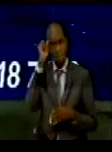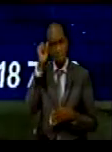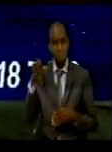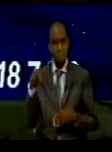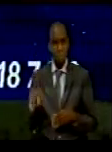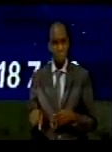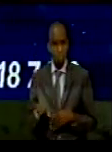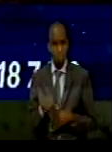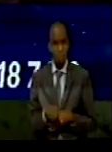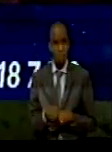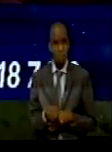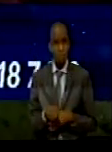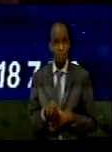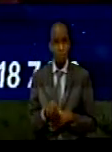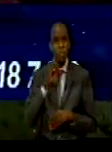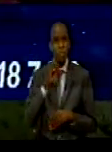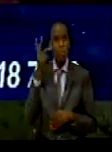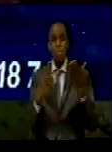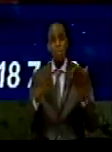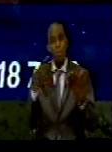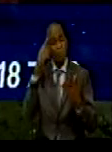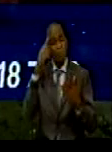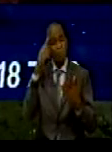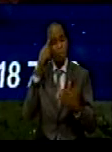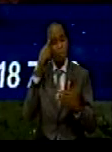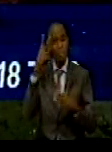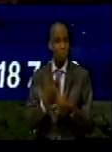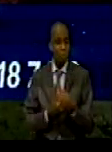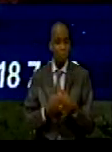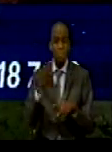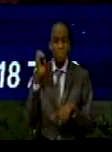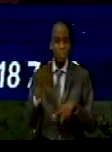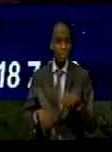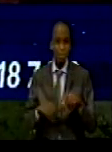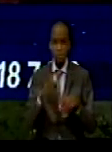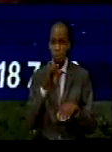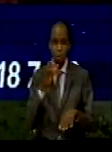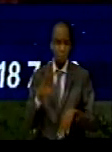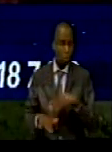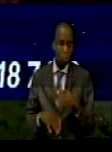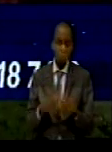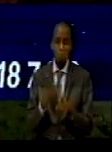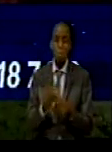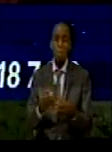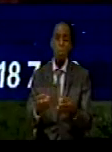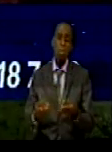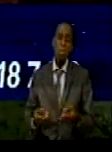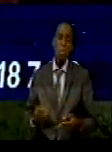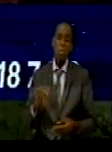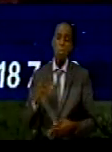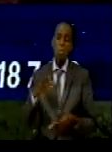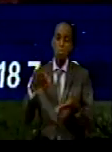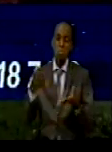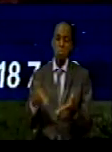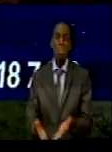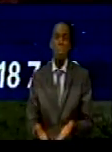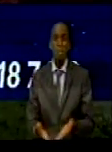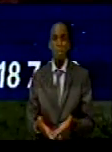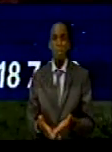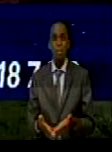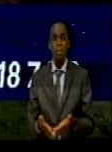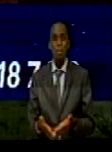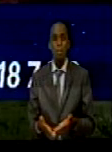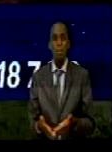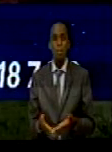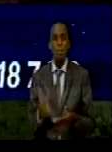place for almost 3 months now where they see the accident happen. I don't feel work myself. Where they lie me, that's where they lie me. Where I say. So